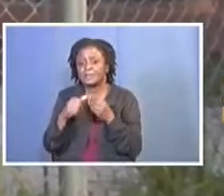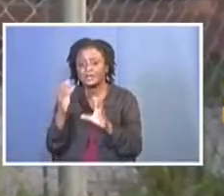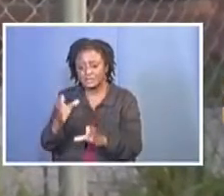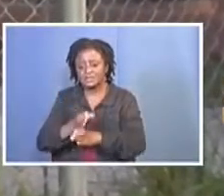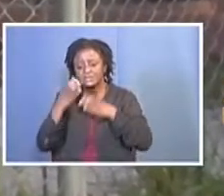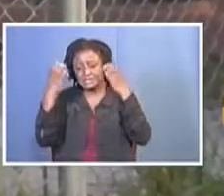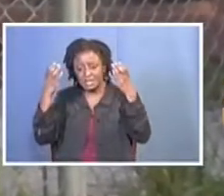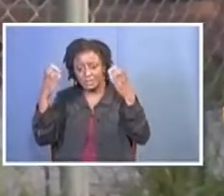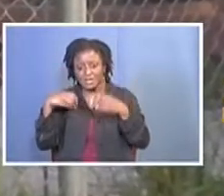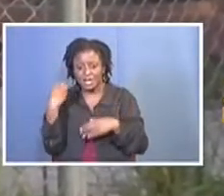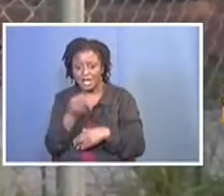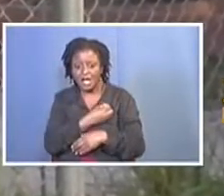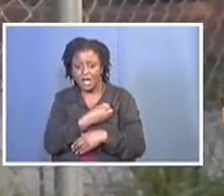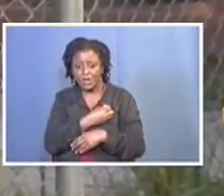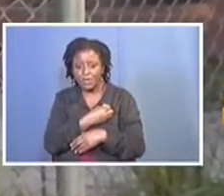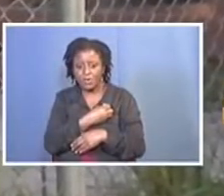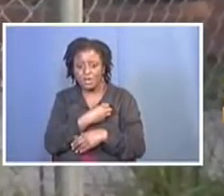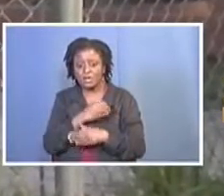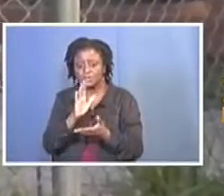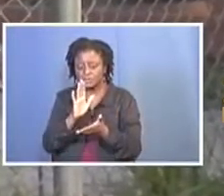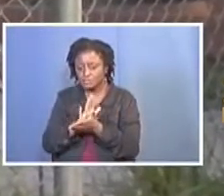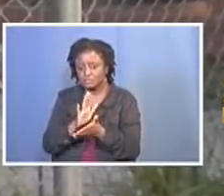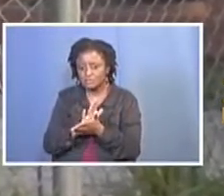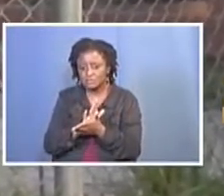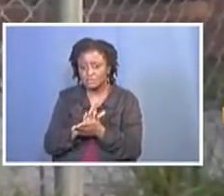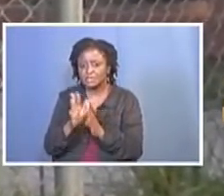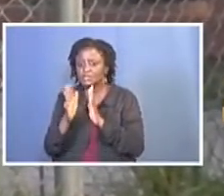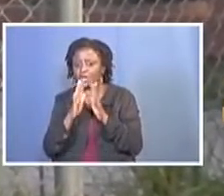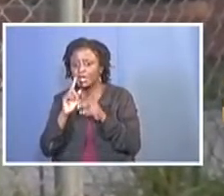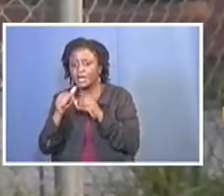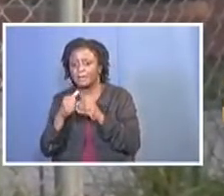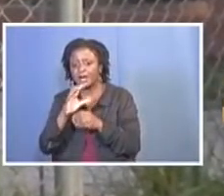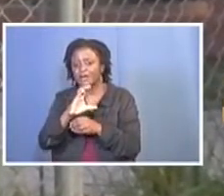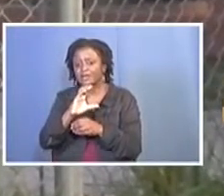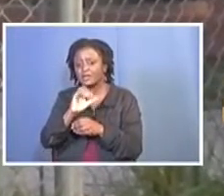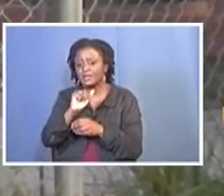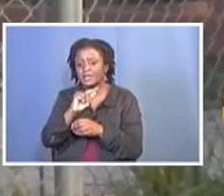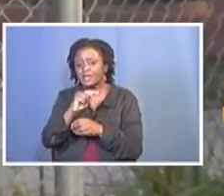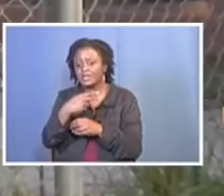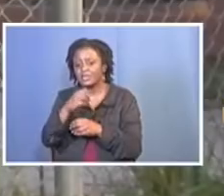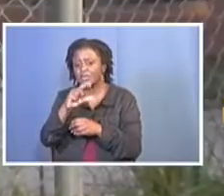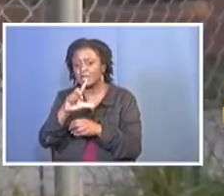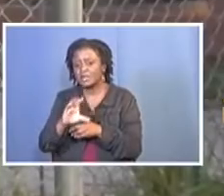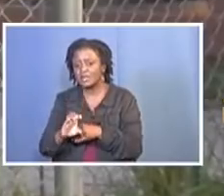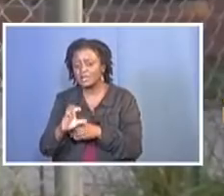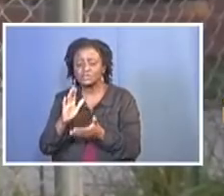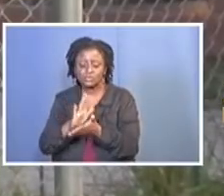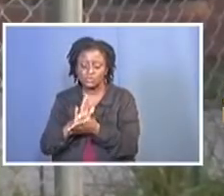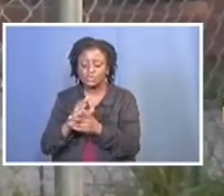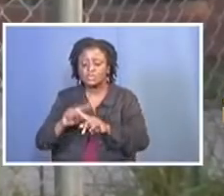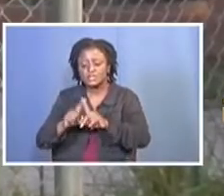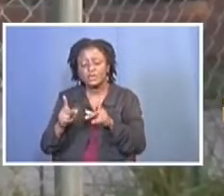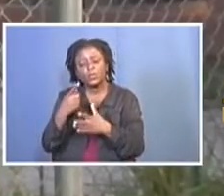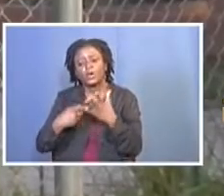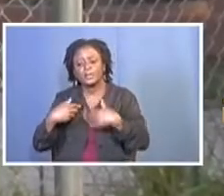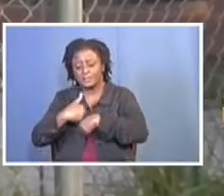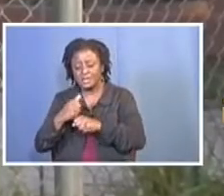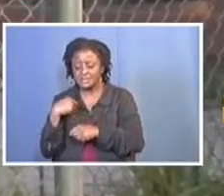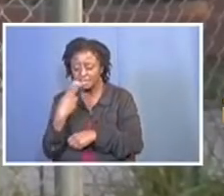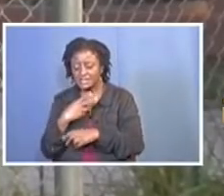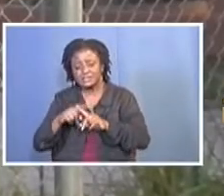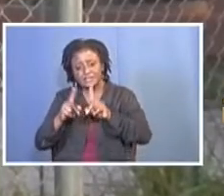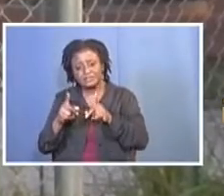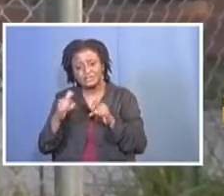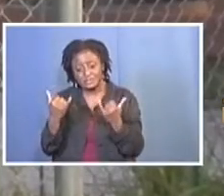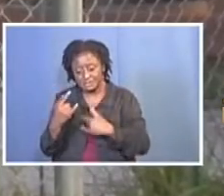our Catholic schools and talking about the Catholic school difference, what makes us different. Today, I'm very excited because today is the Day